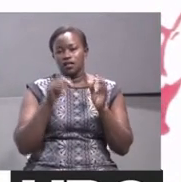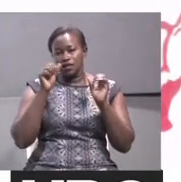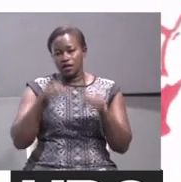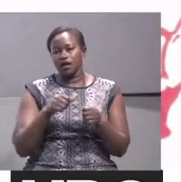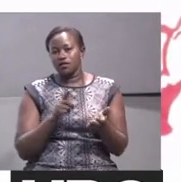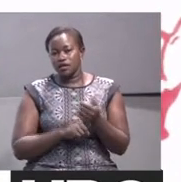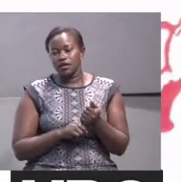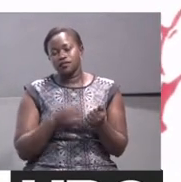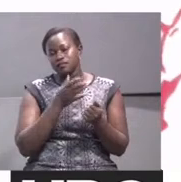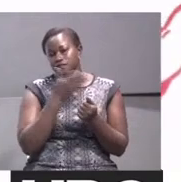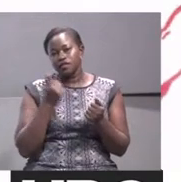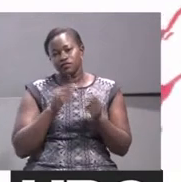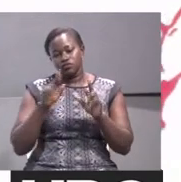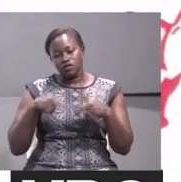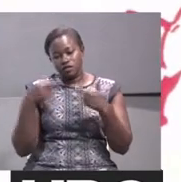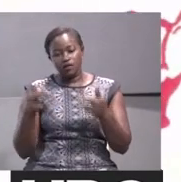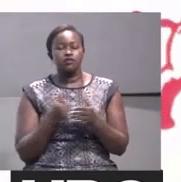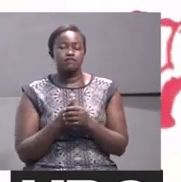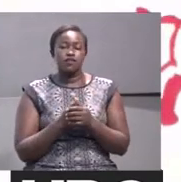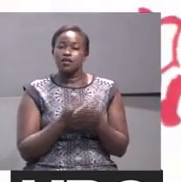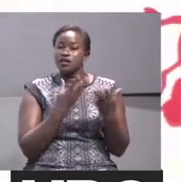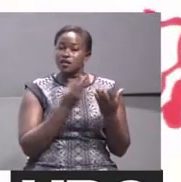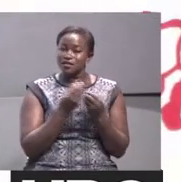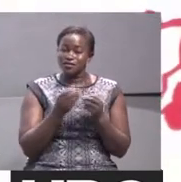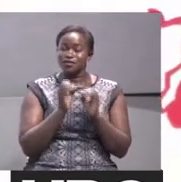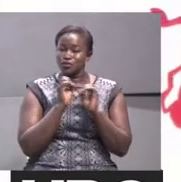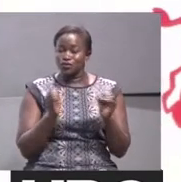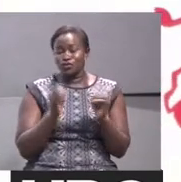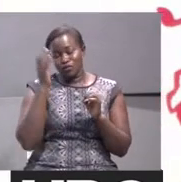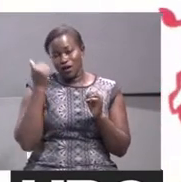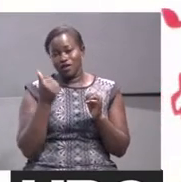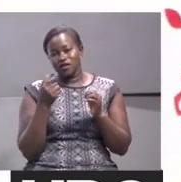best results. It is not easy because we have